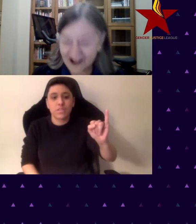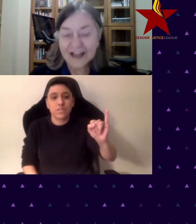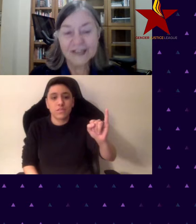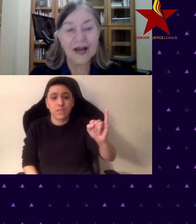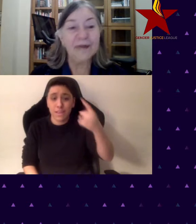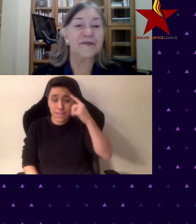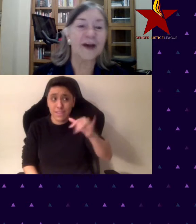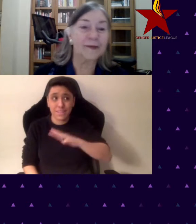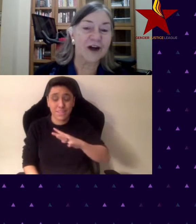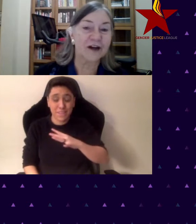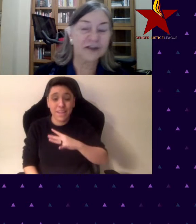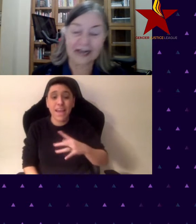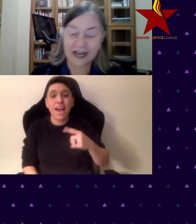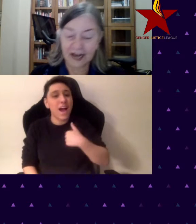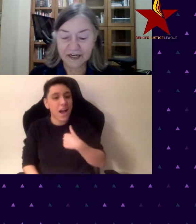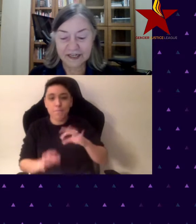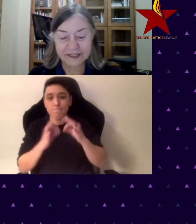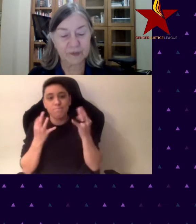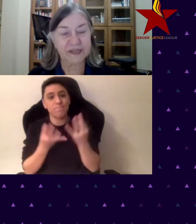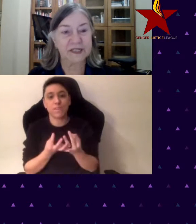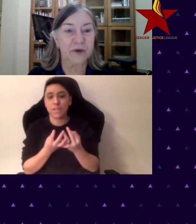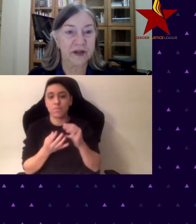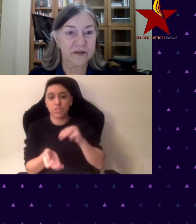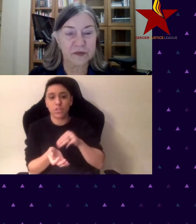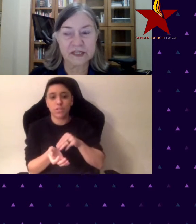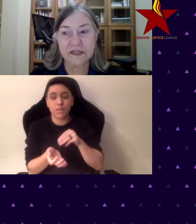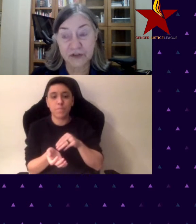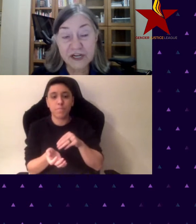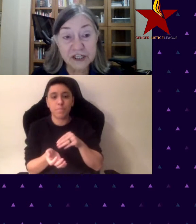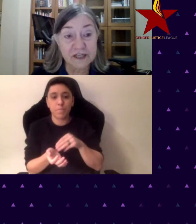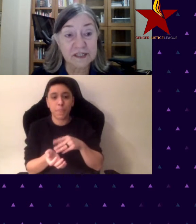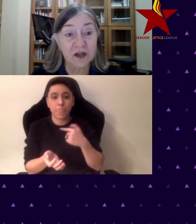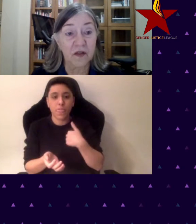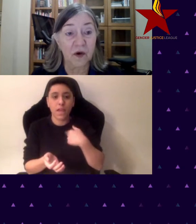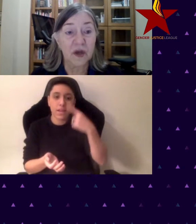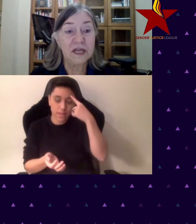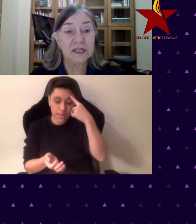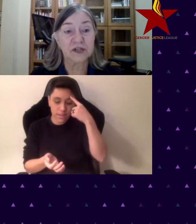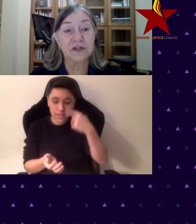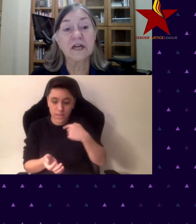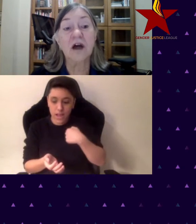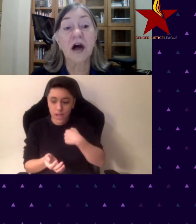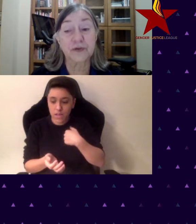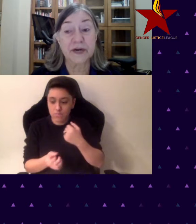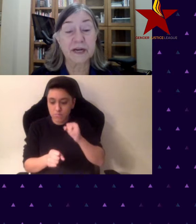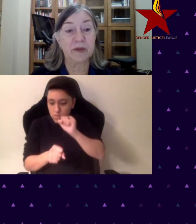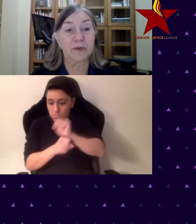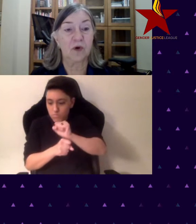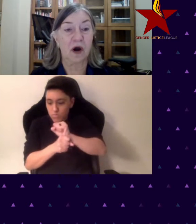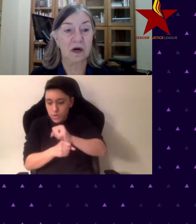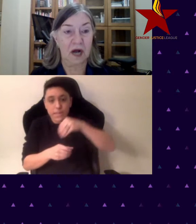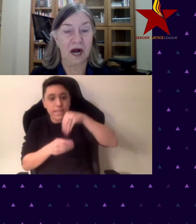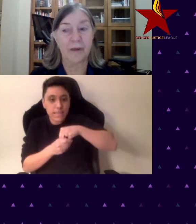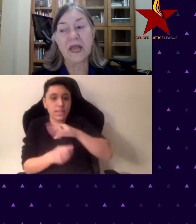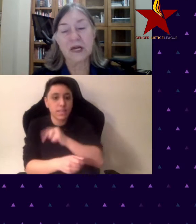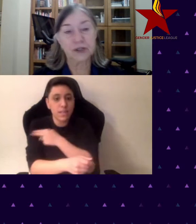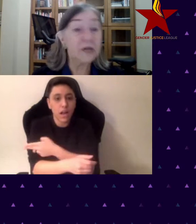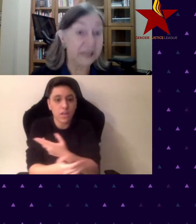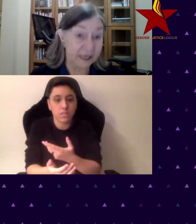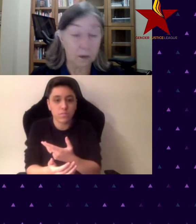fine. I'm a family doctor, and I consider myself one of the folks in the trenches, although certainly not treating people who